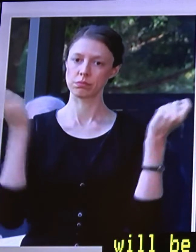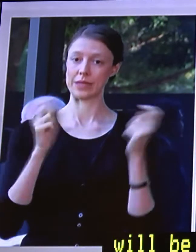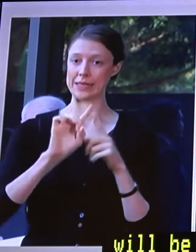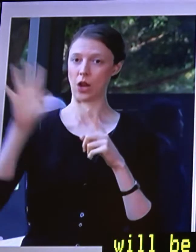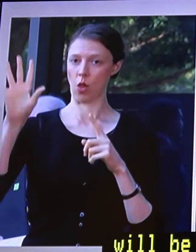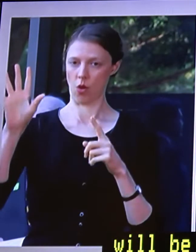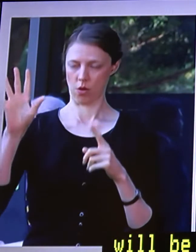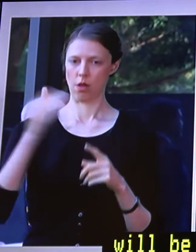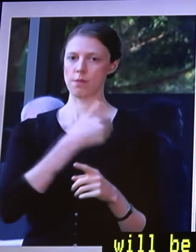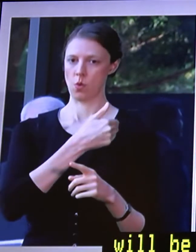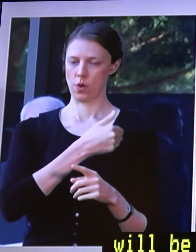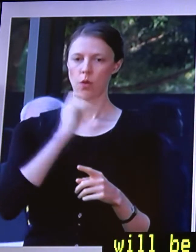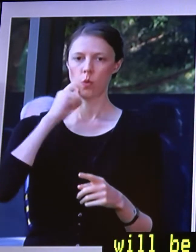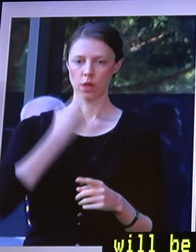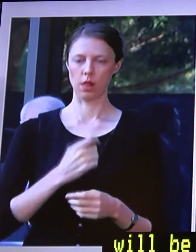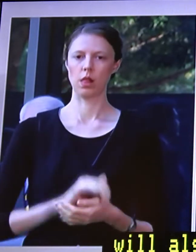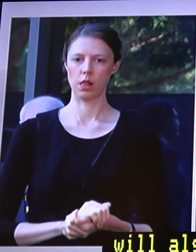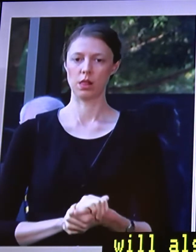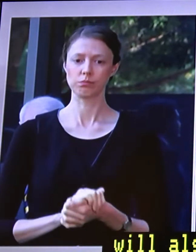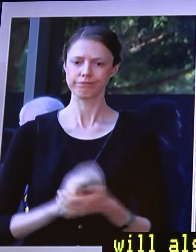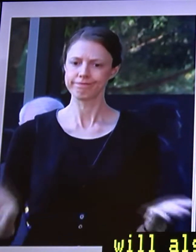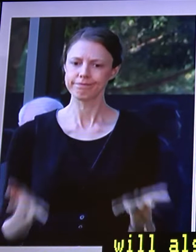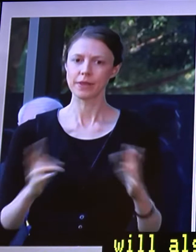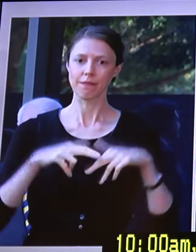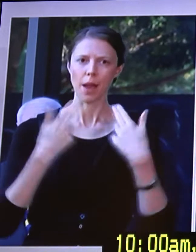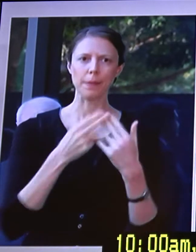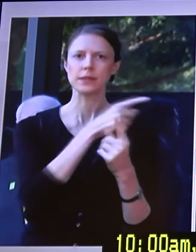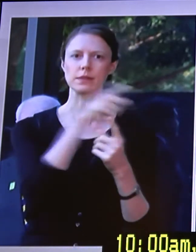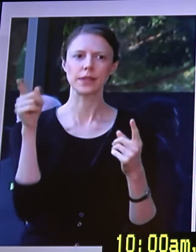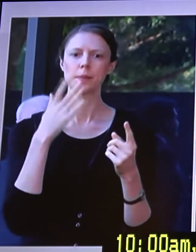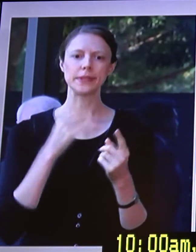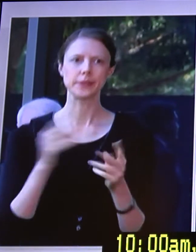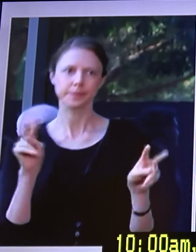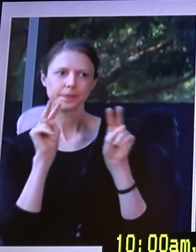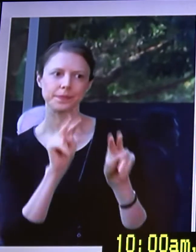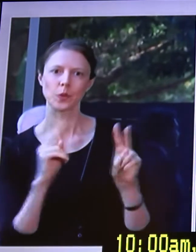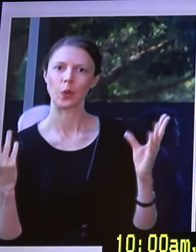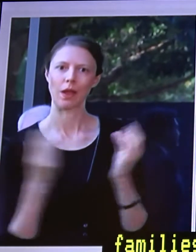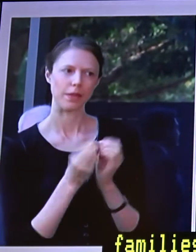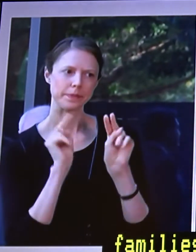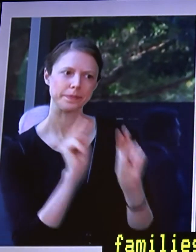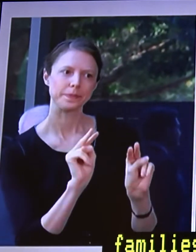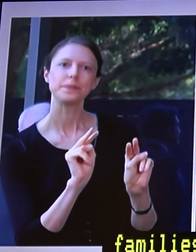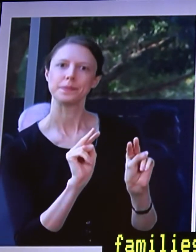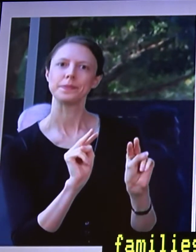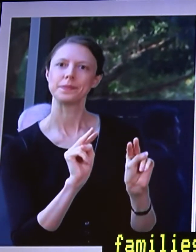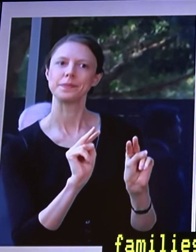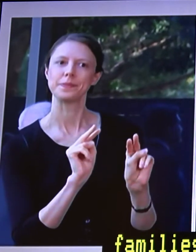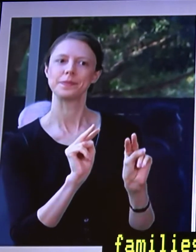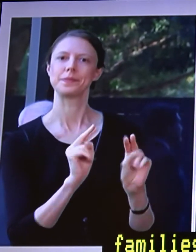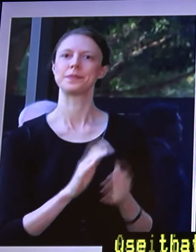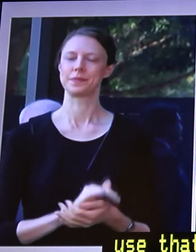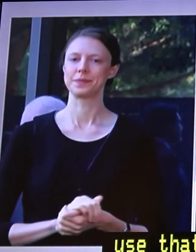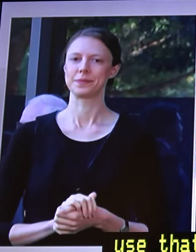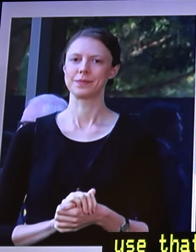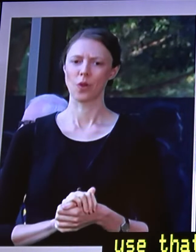to participate together, to use that time to watch the live stream service, but also to take the opportunity to